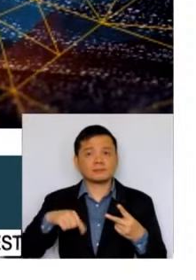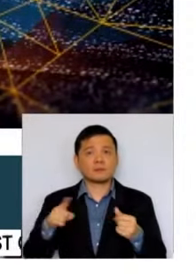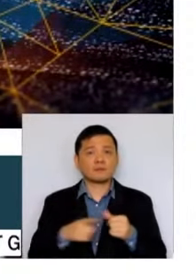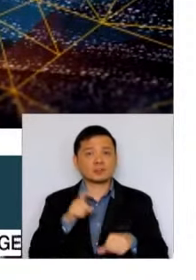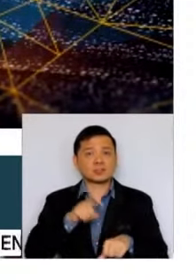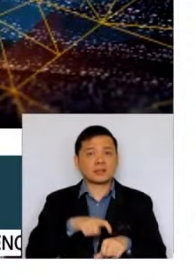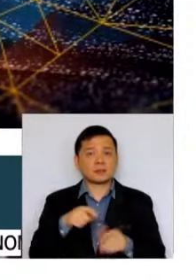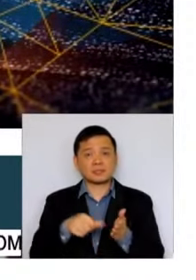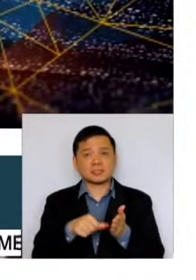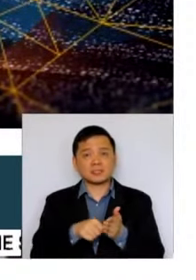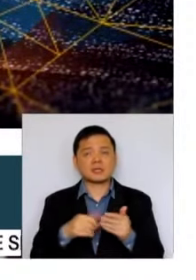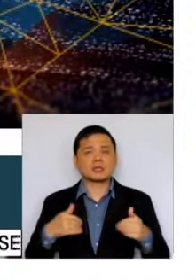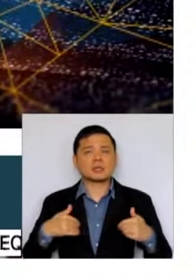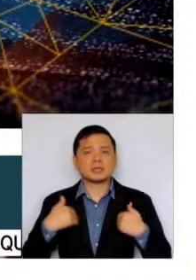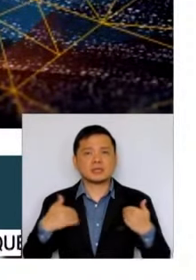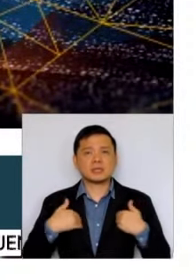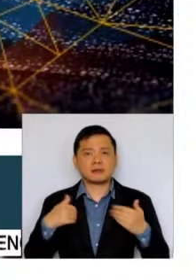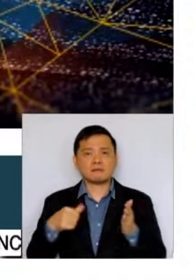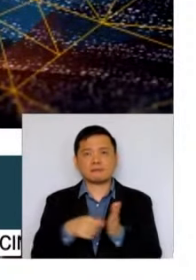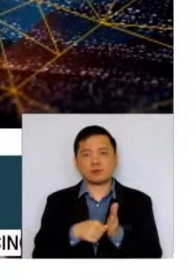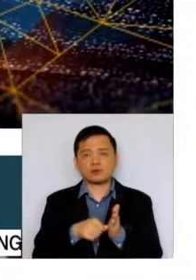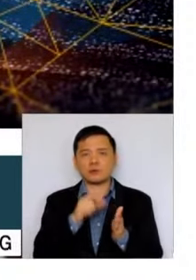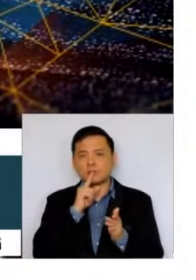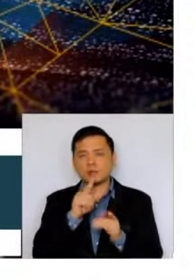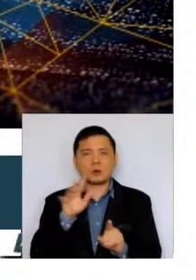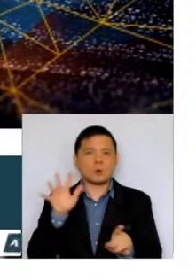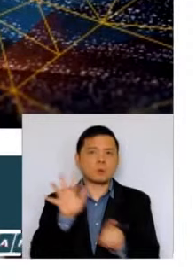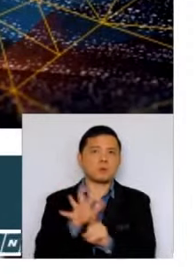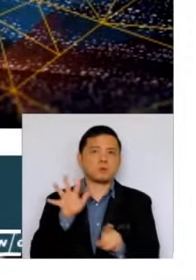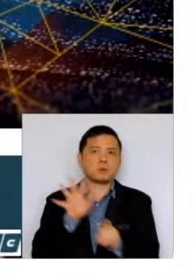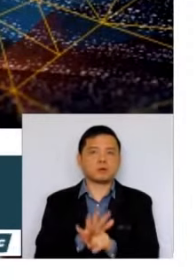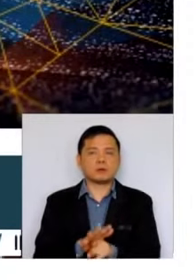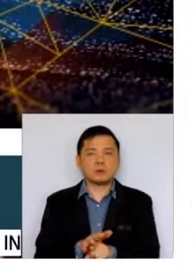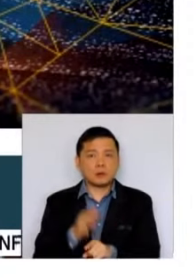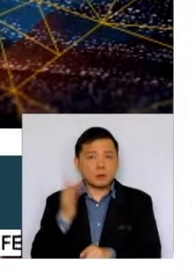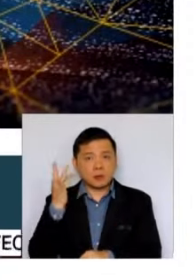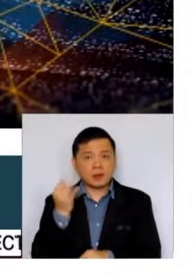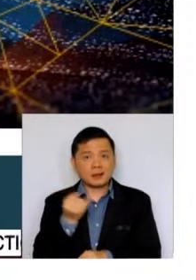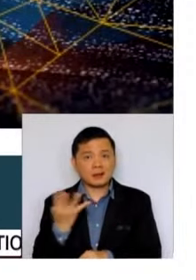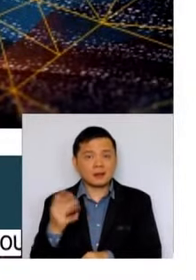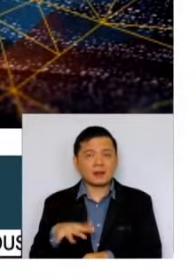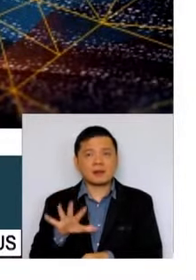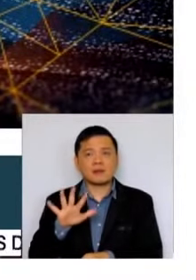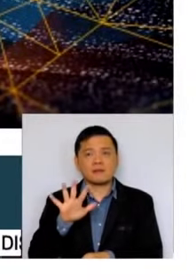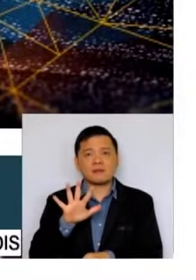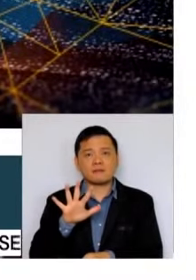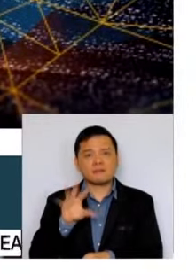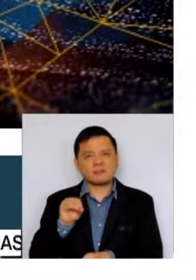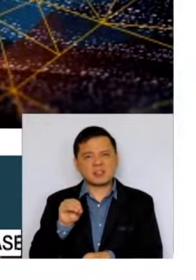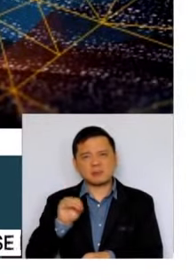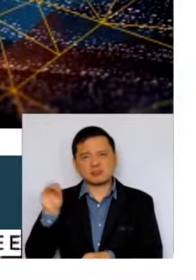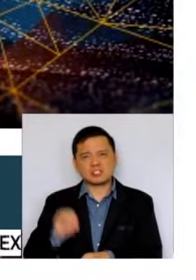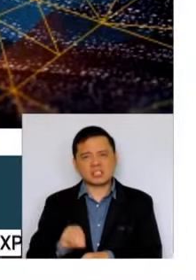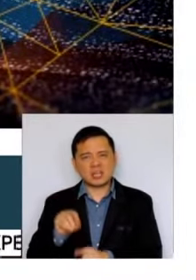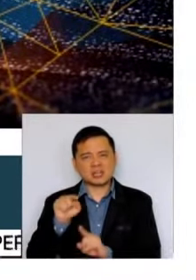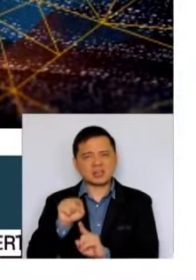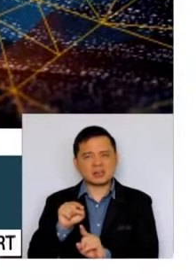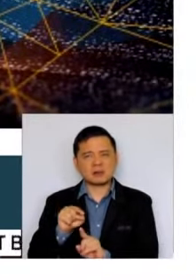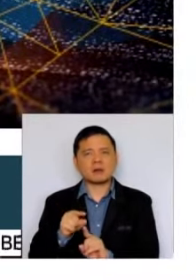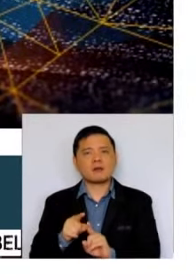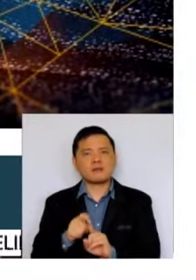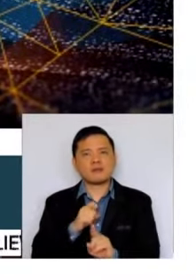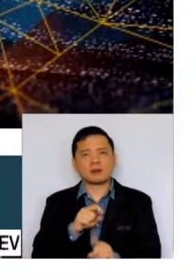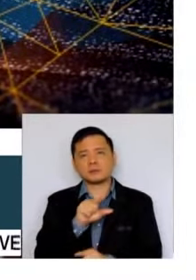the youth vote will really be dominant, where more than 50% of our registered voters belong to the Gen Z